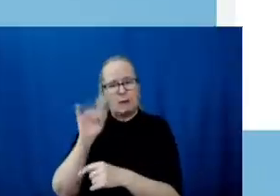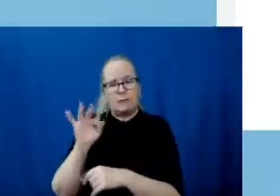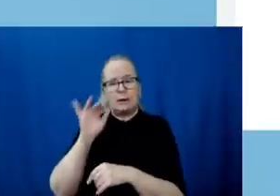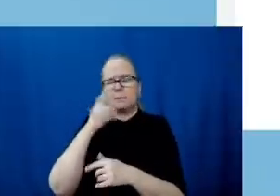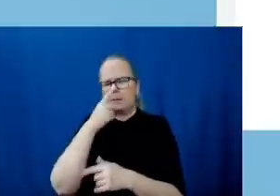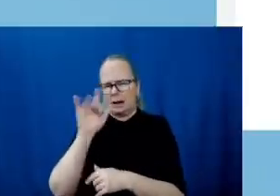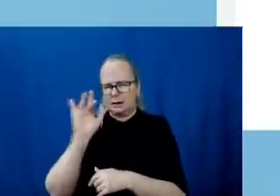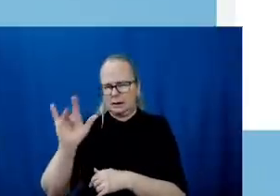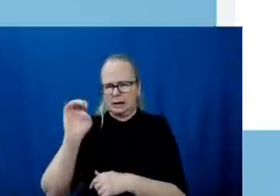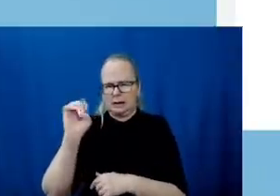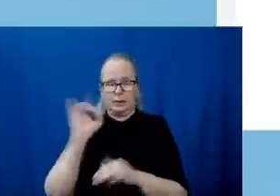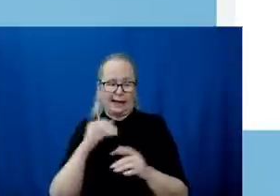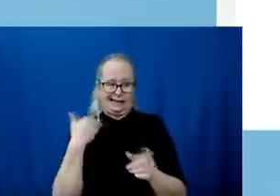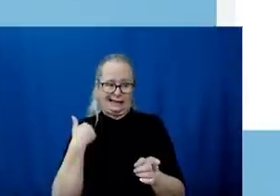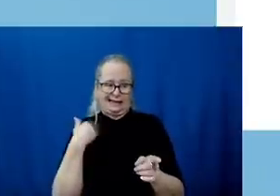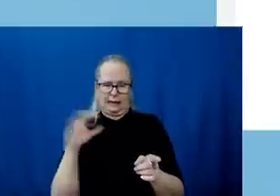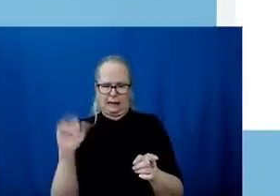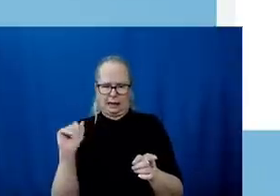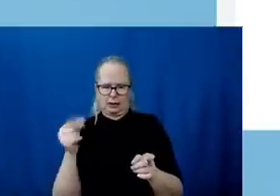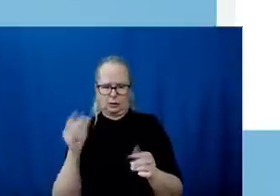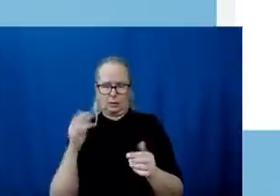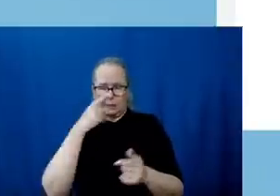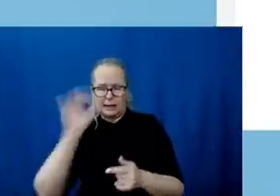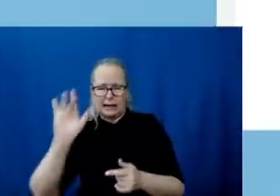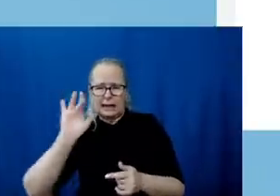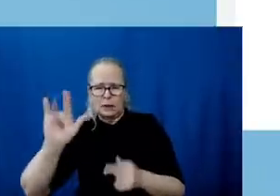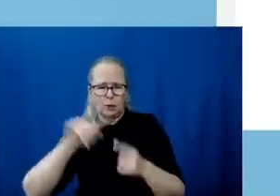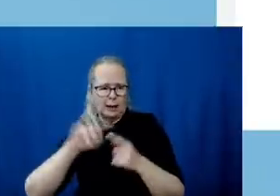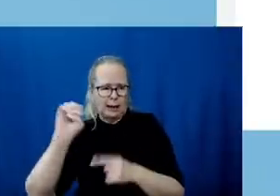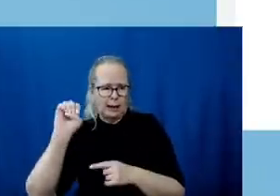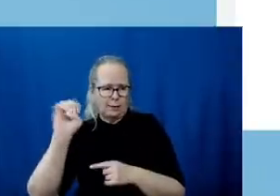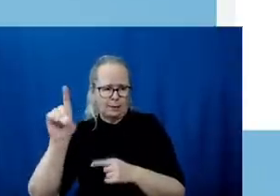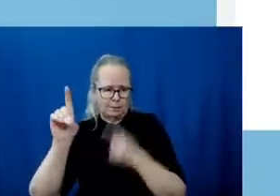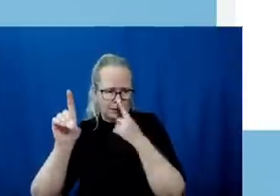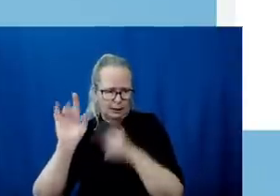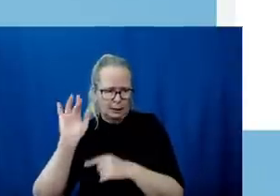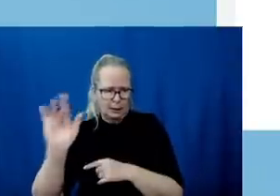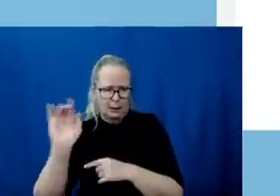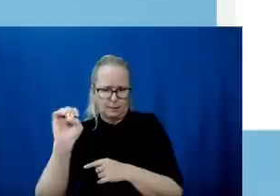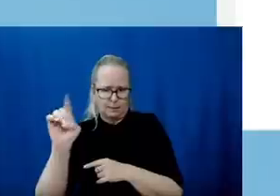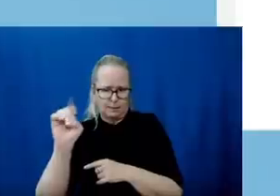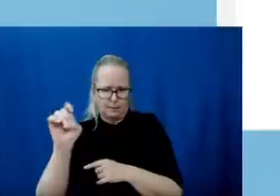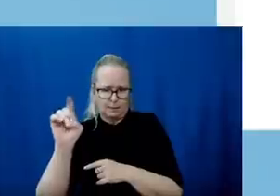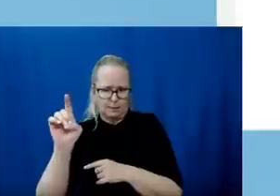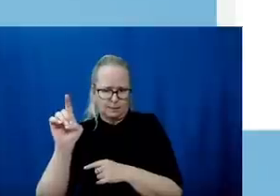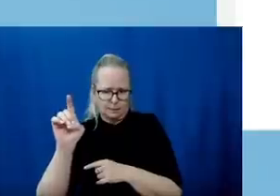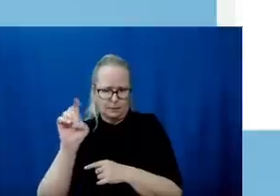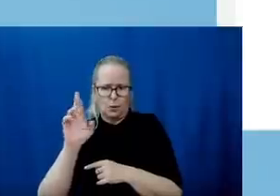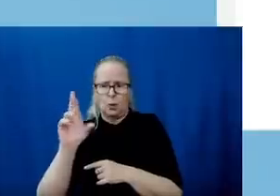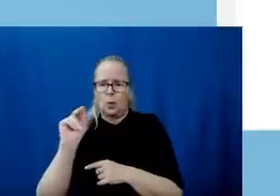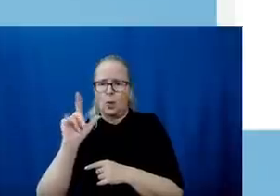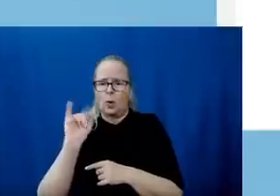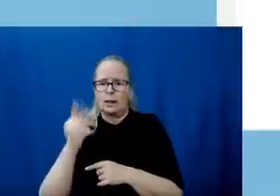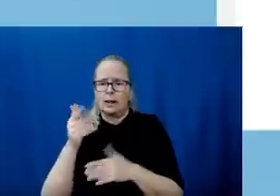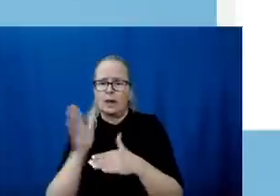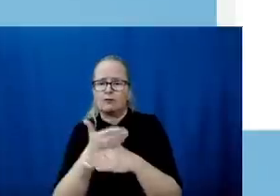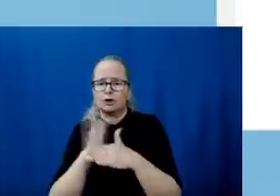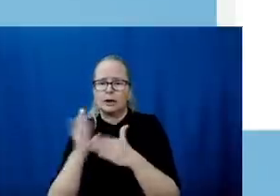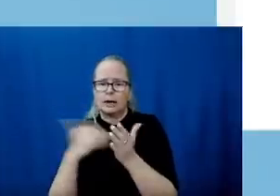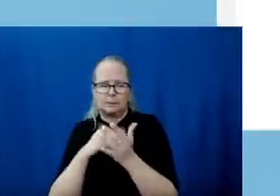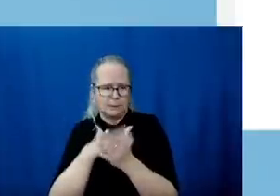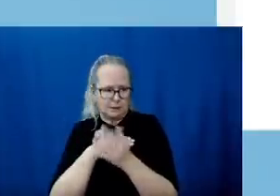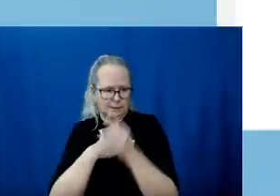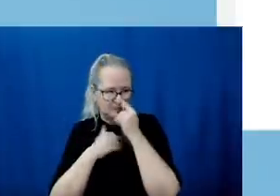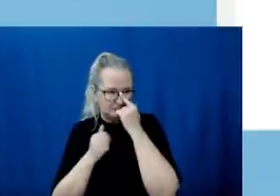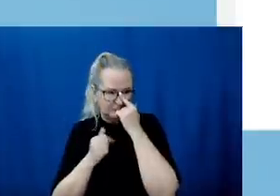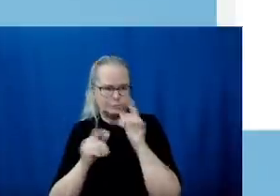this is Calgary. You can click on Edmonton next, and you'll see that Edmonton has had if we click